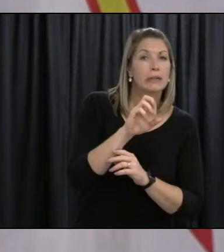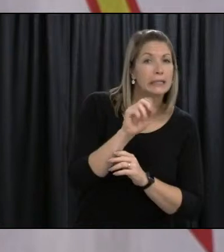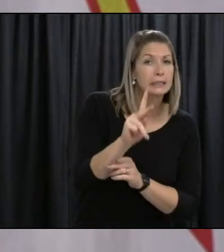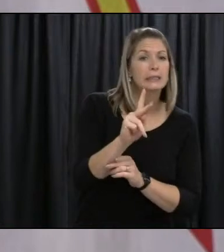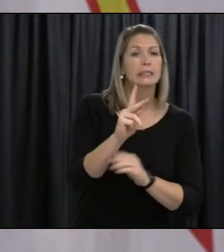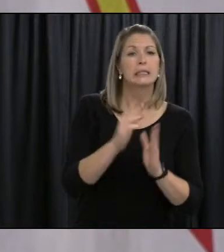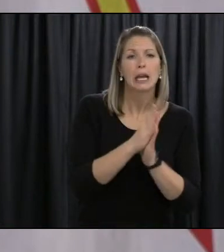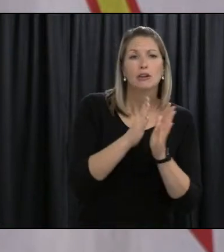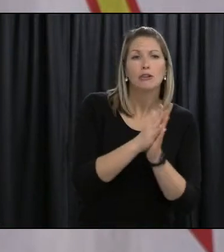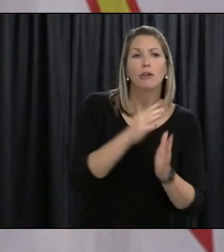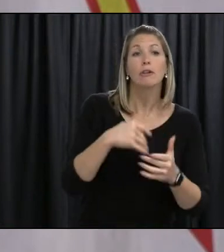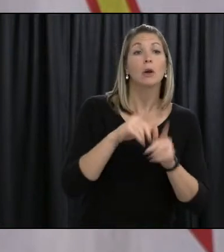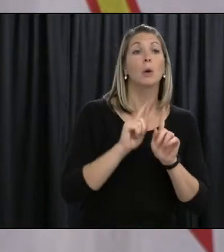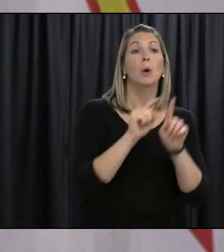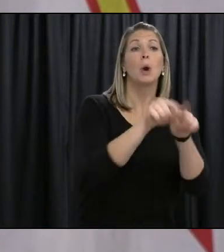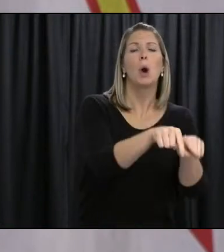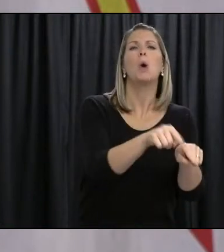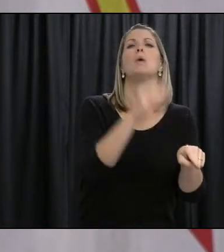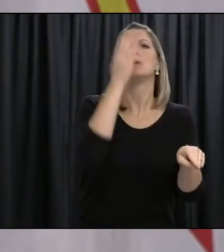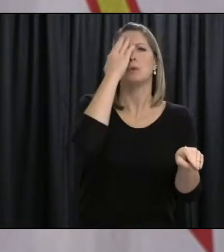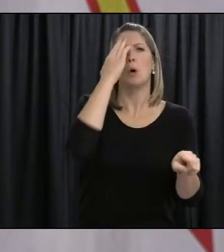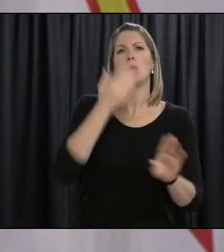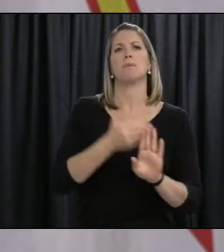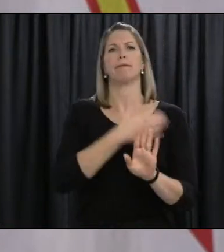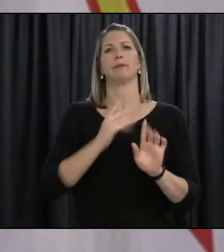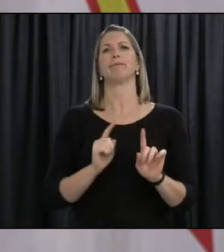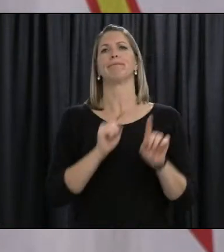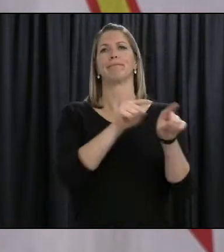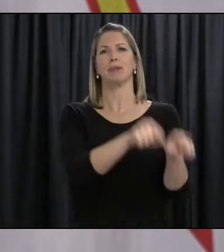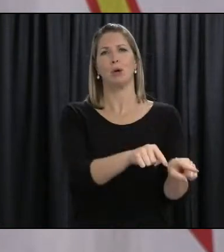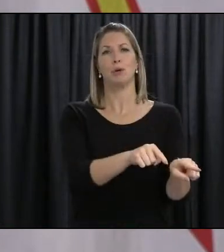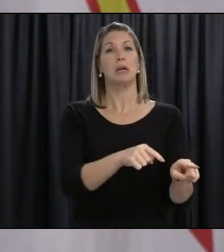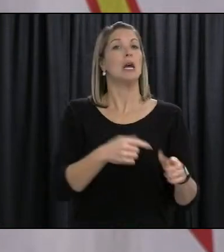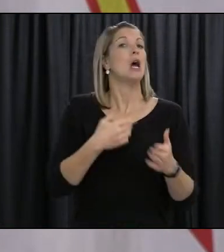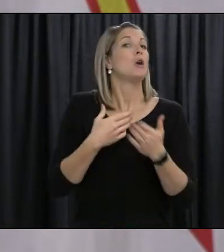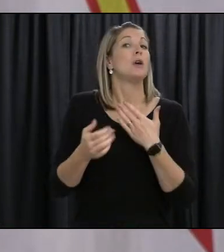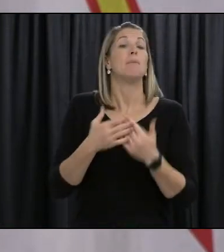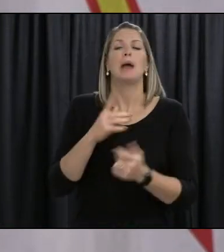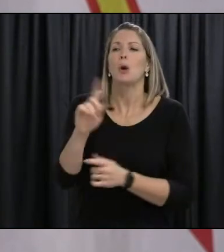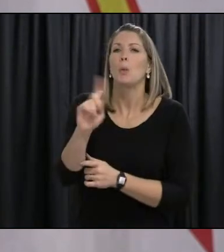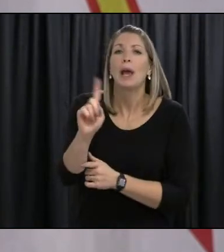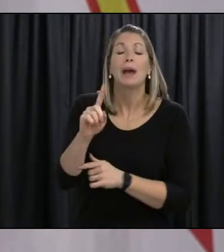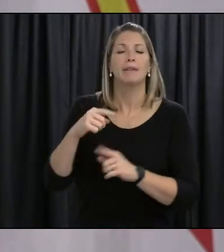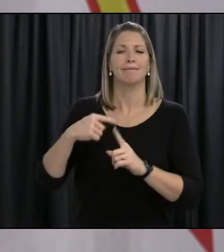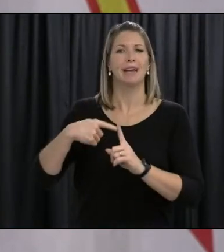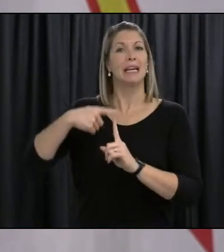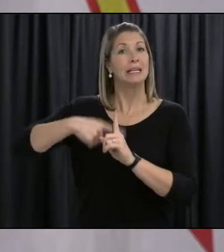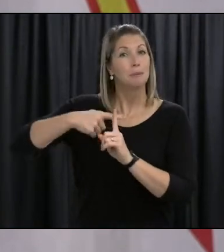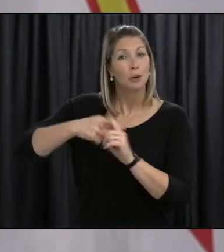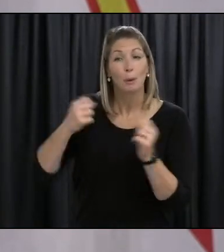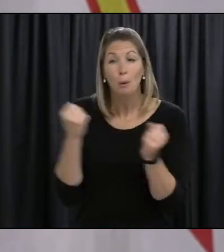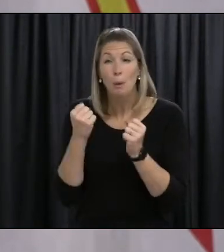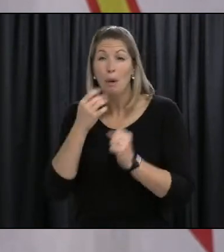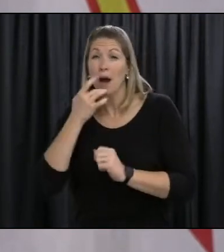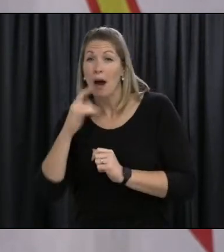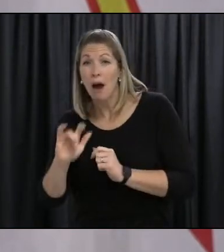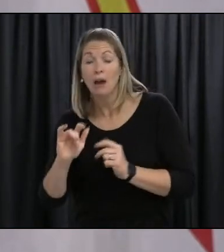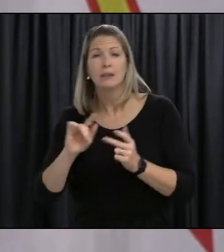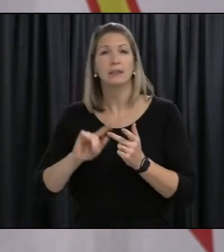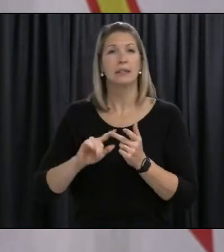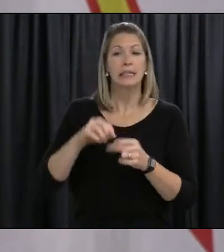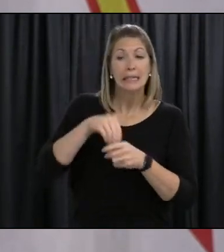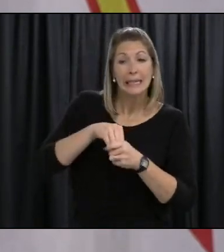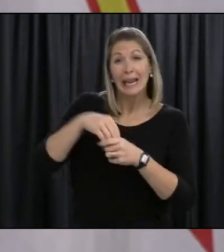same set of circumstances. So regardless of the temperature, weather, or location, each of us has to think about the risks for any